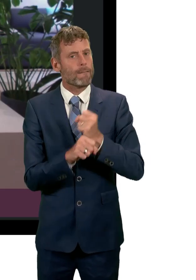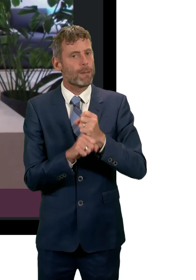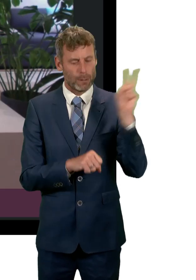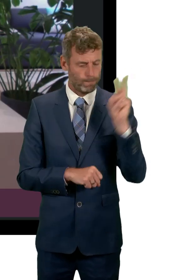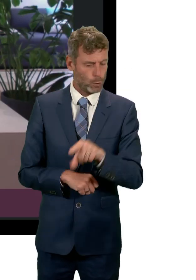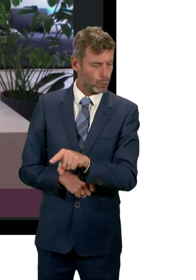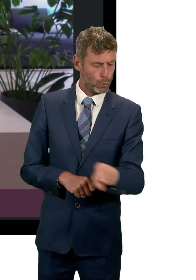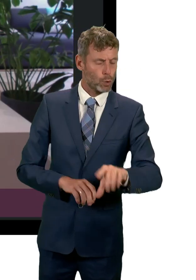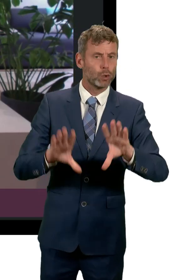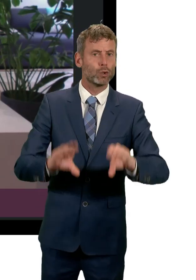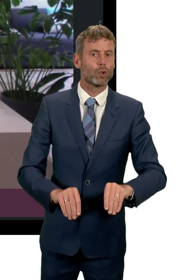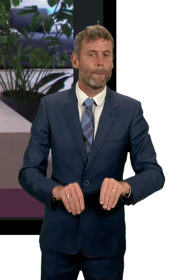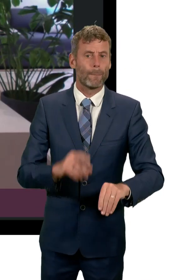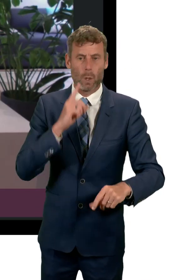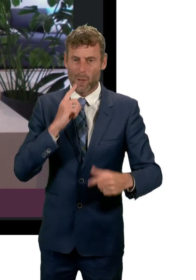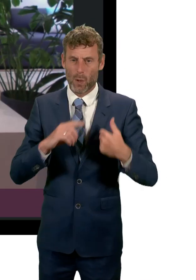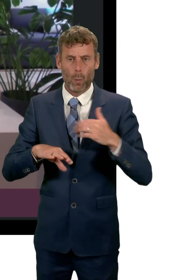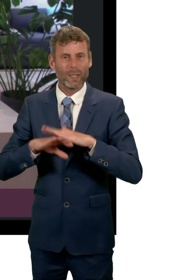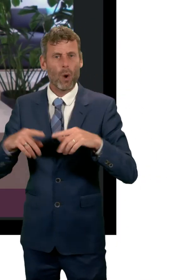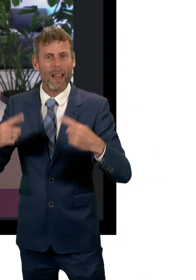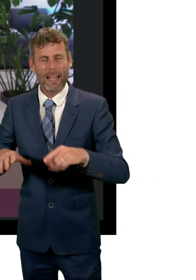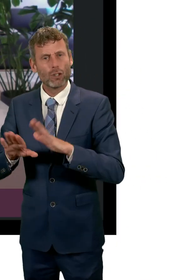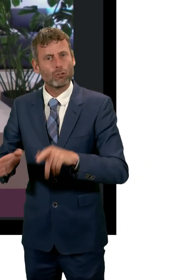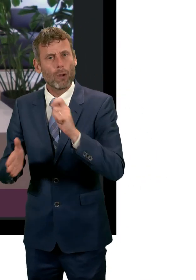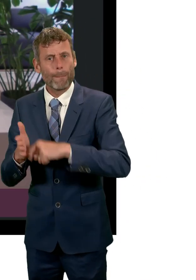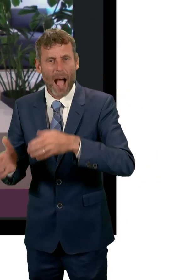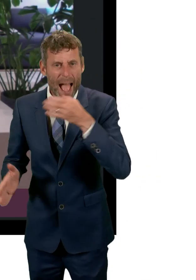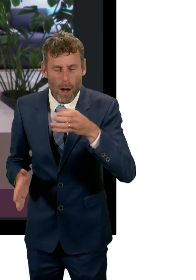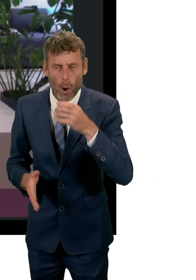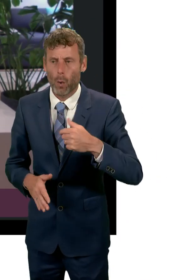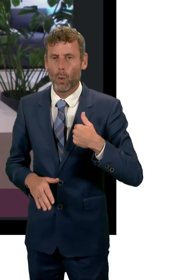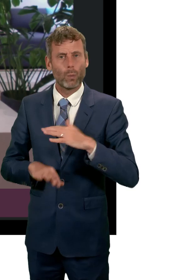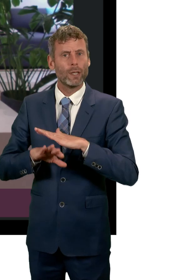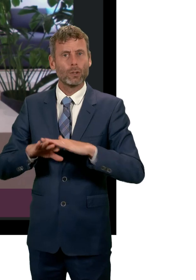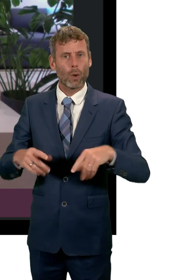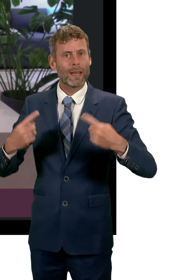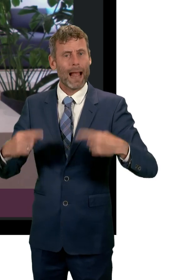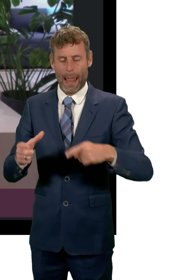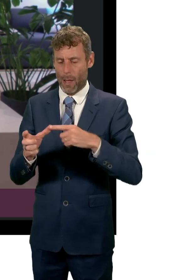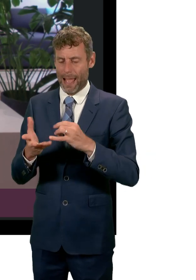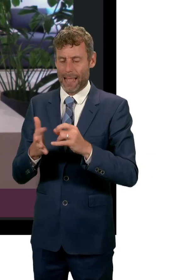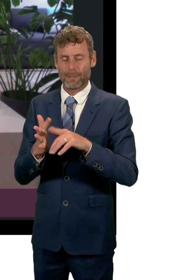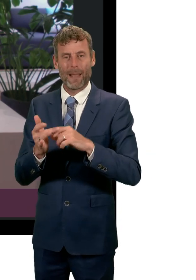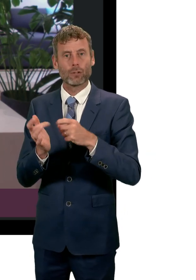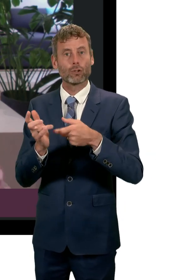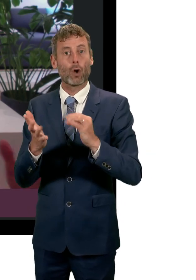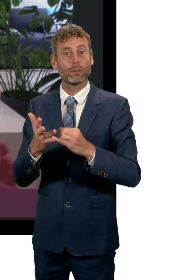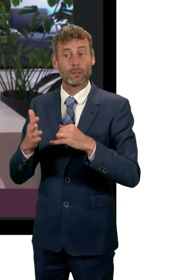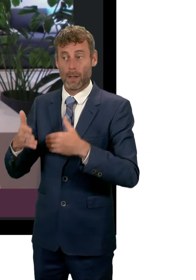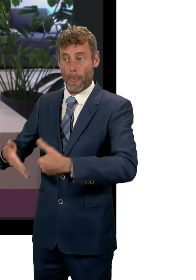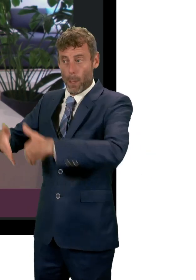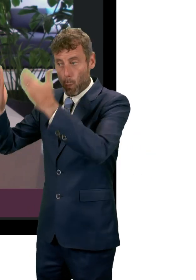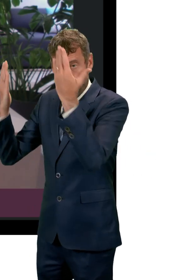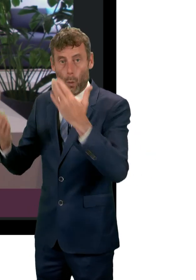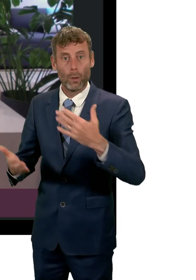buy cigarettes. We don't let kids buy alcohol. We don't have asbestos in walls. We have lockdowns during pandemics. That's when